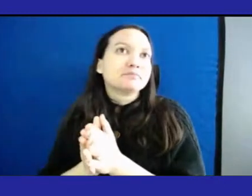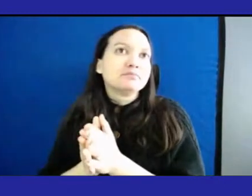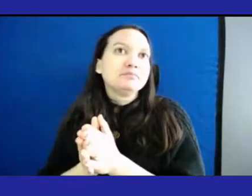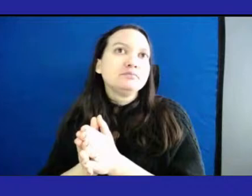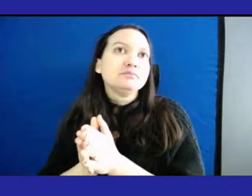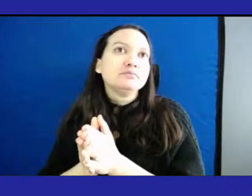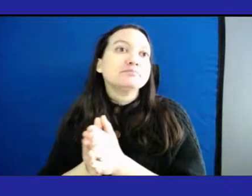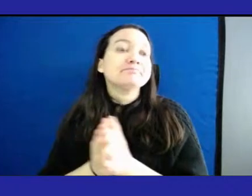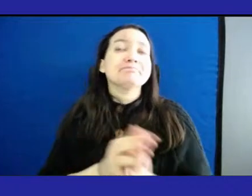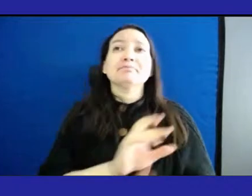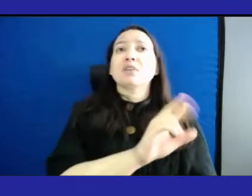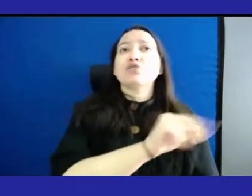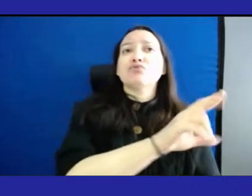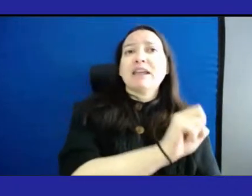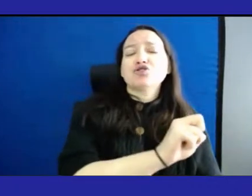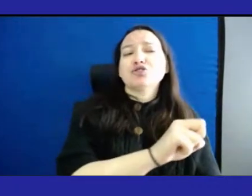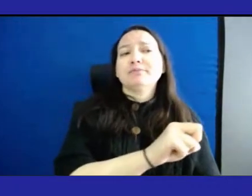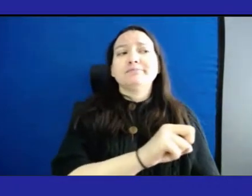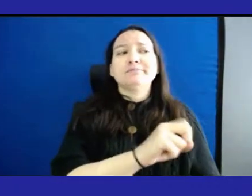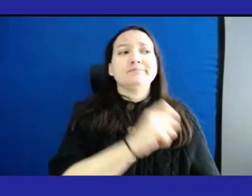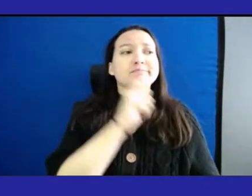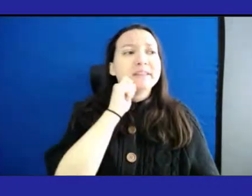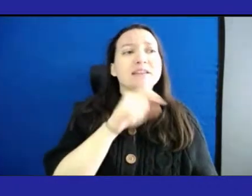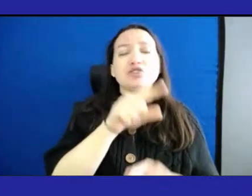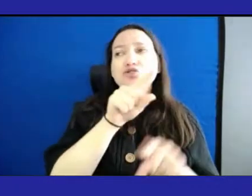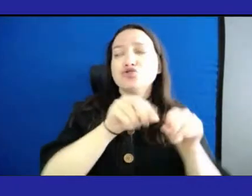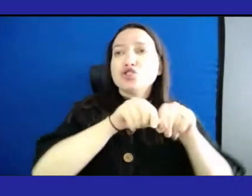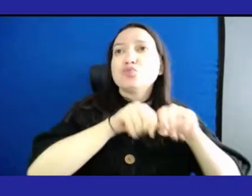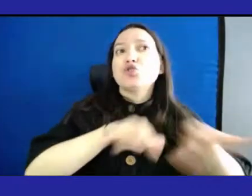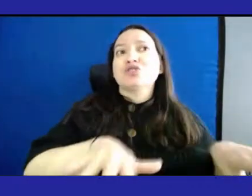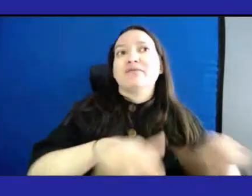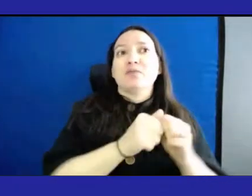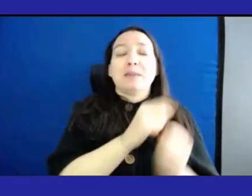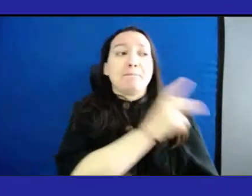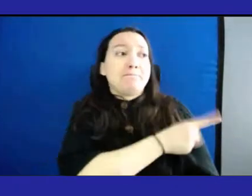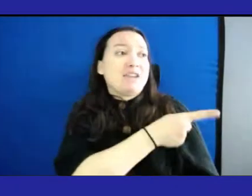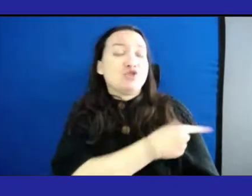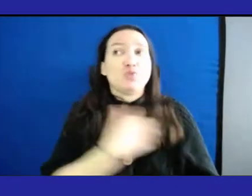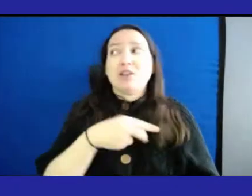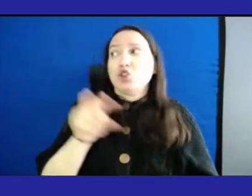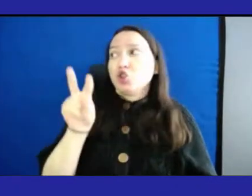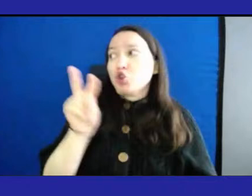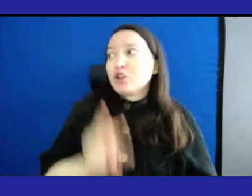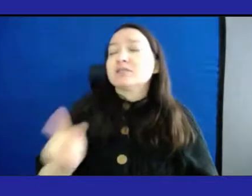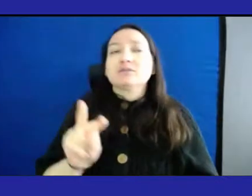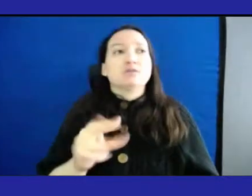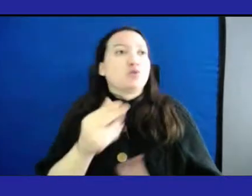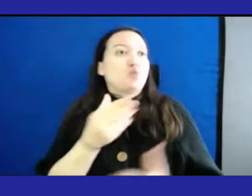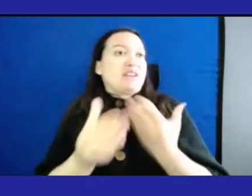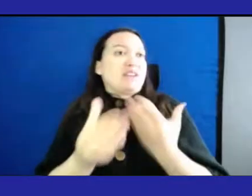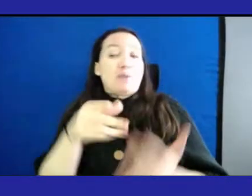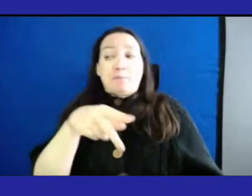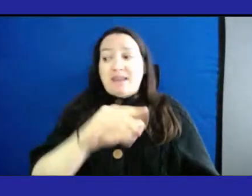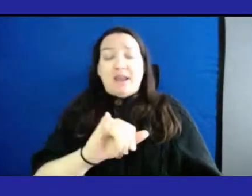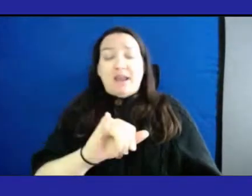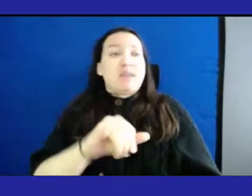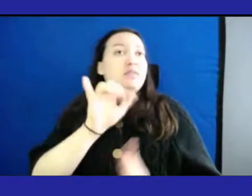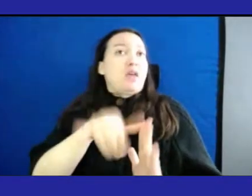What's the racial and ethnic distribution of the patients that we're looking at, whatever the PI project